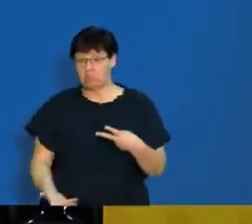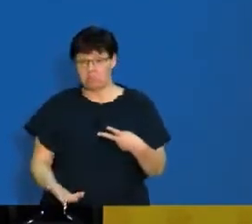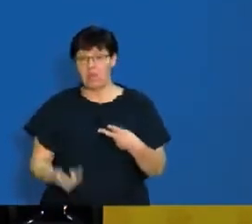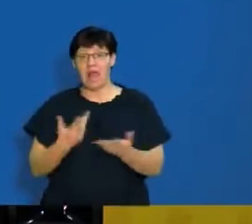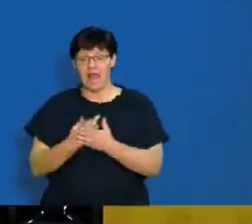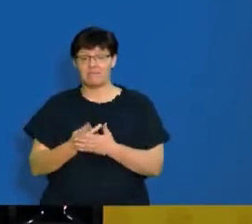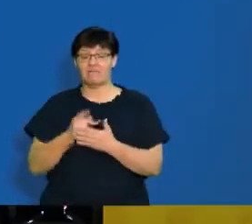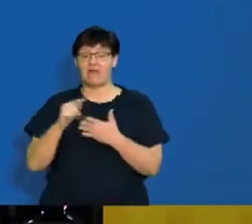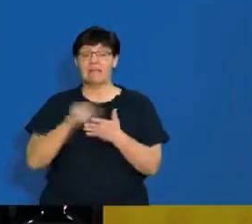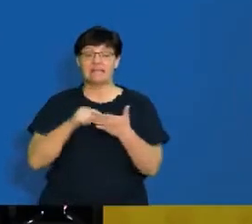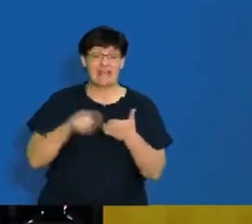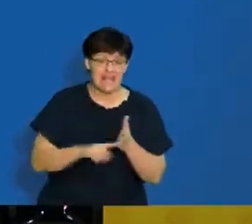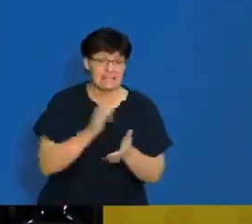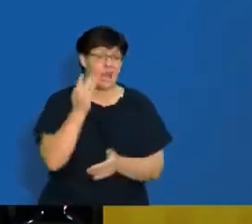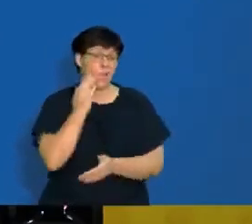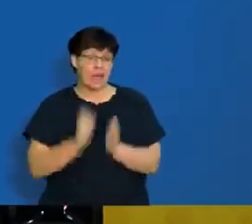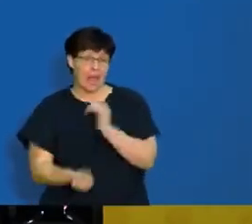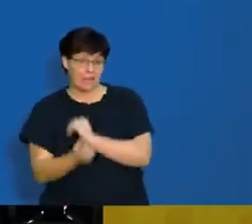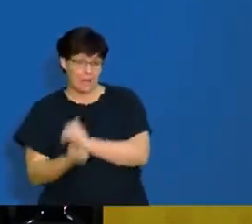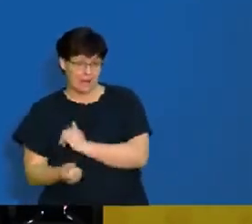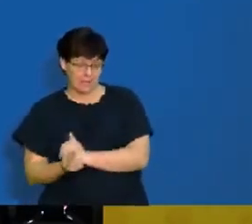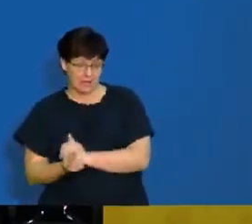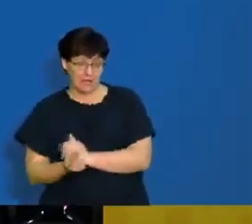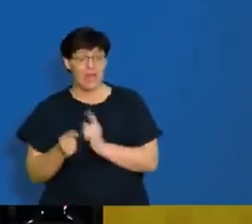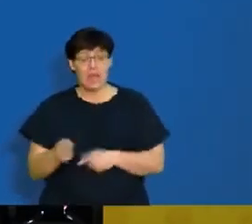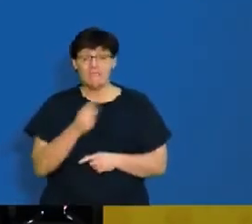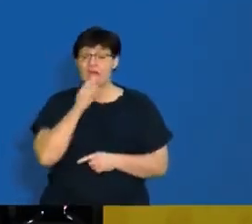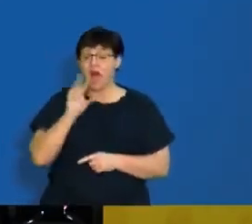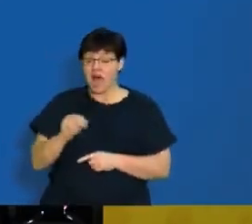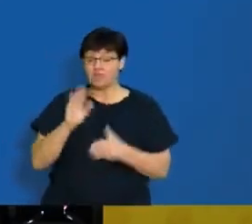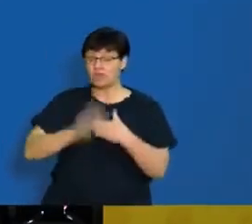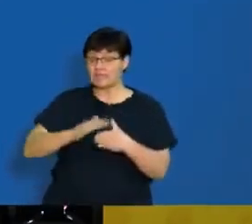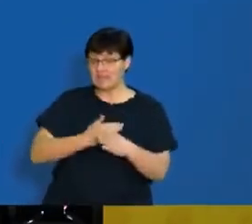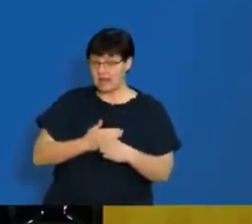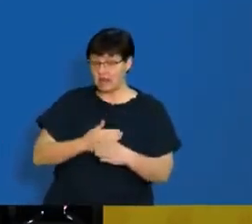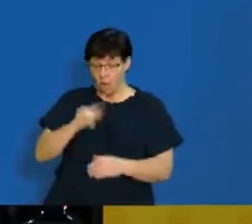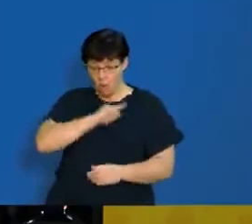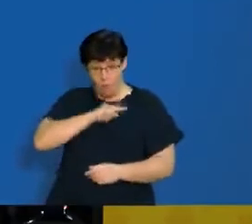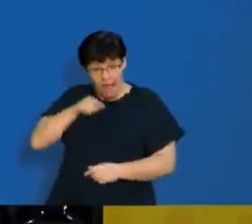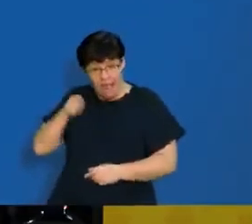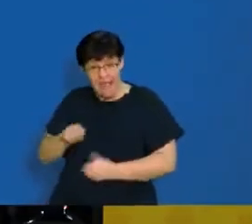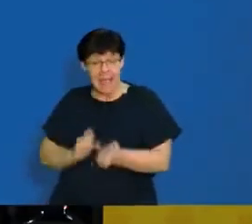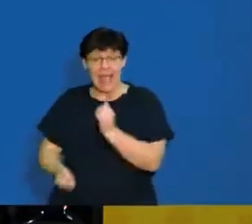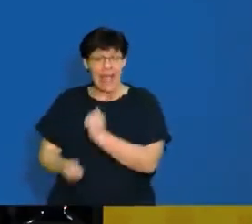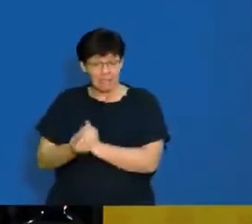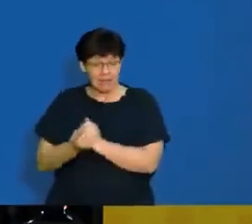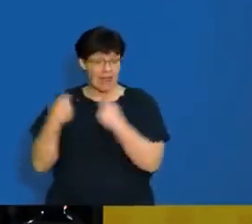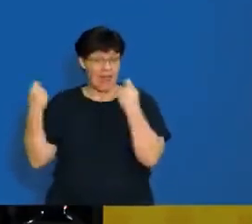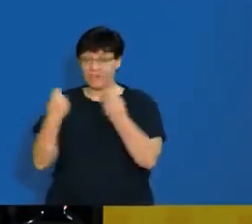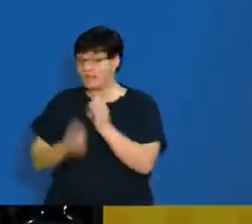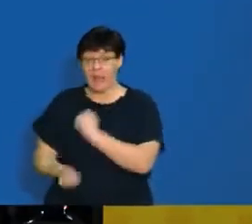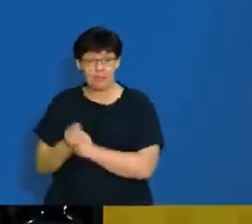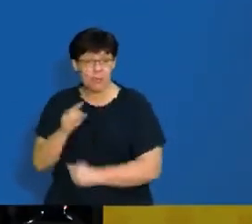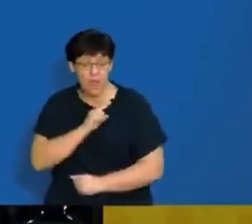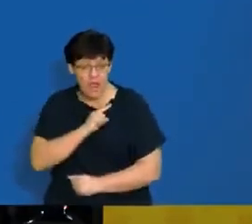the dates as to when things happened. So if the question is asking you for the reasons why a particular thing or event happened,